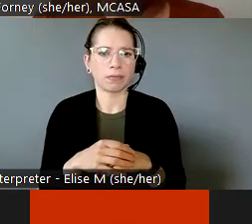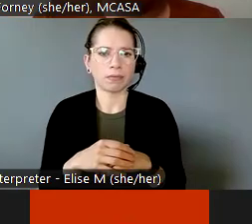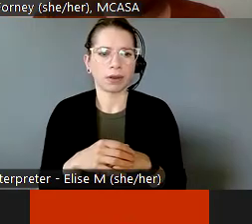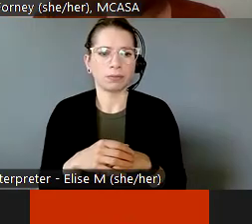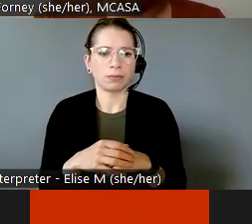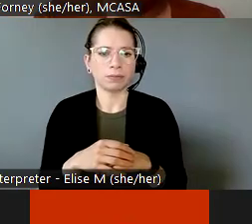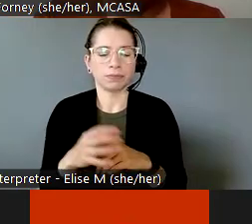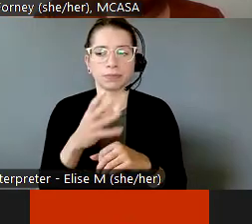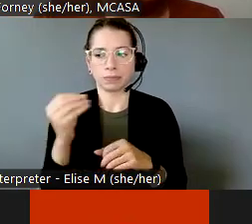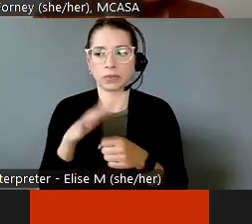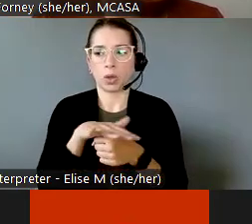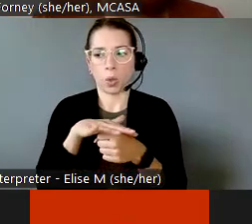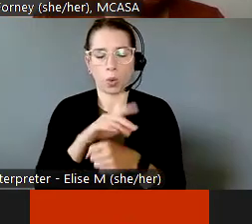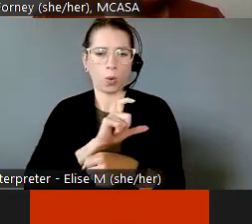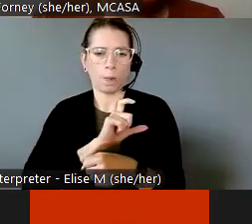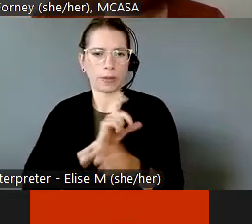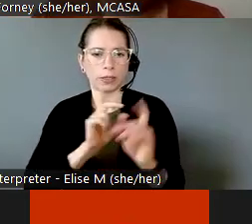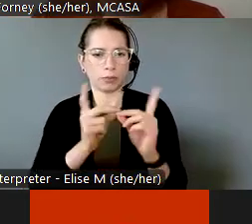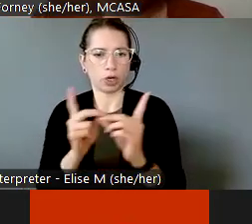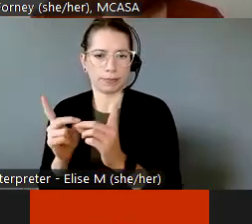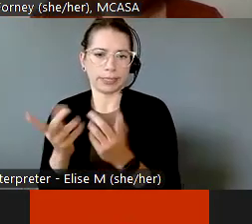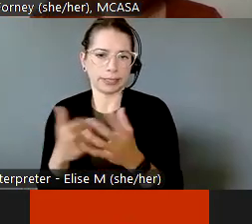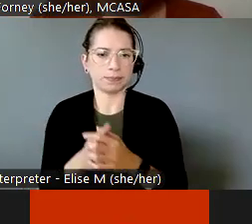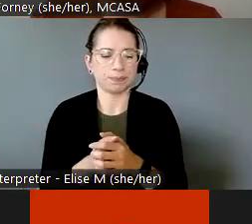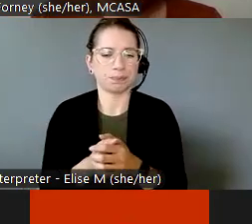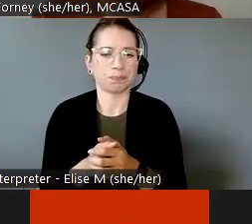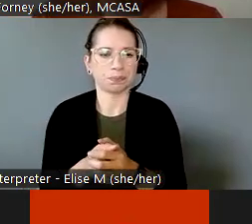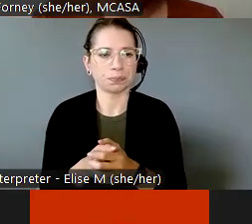and our local police departments.